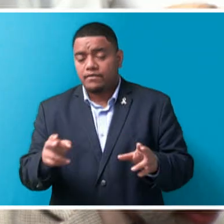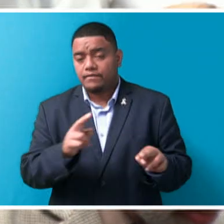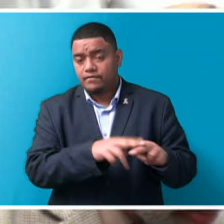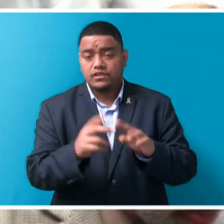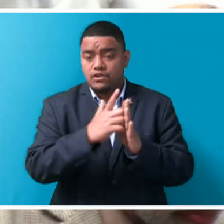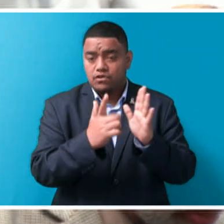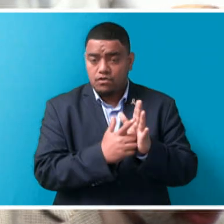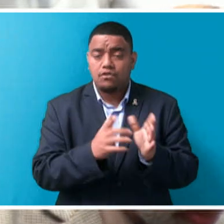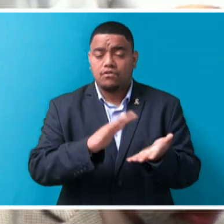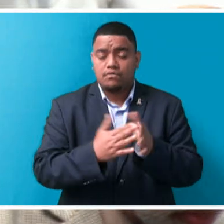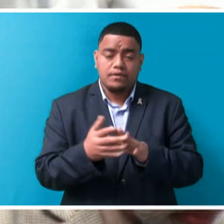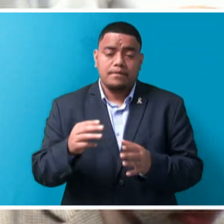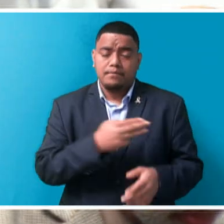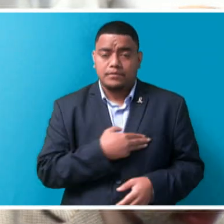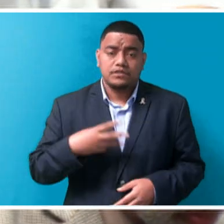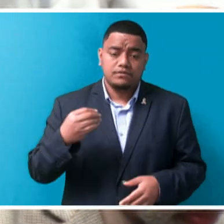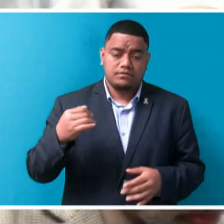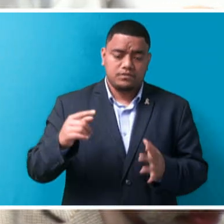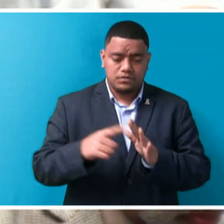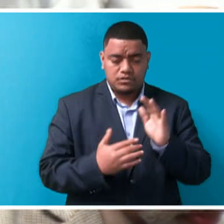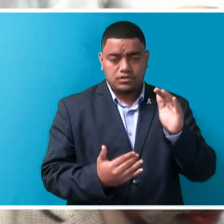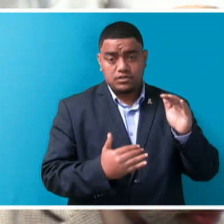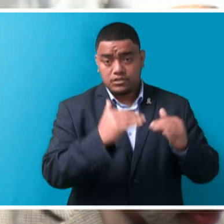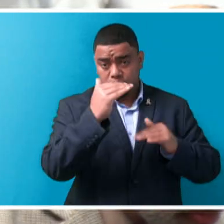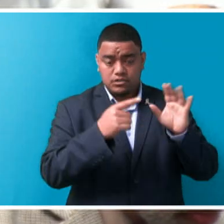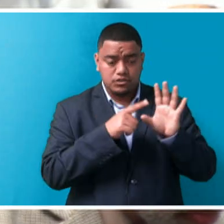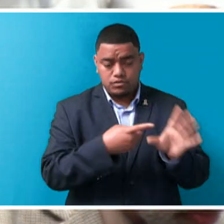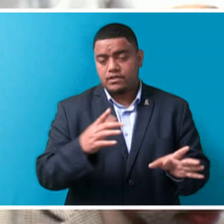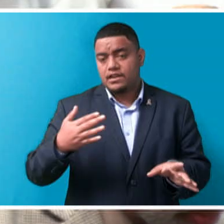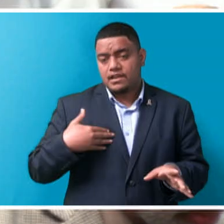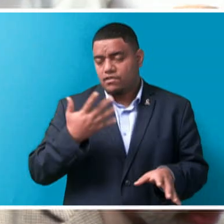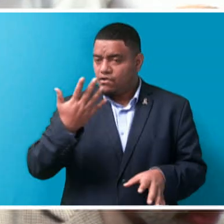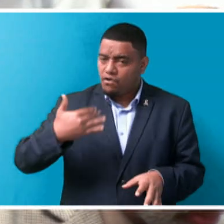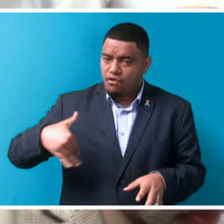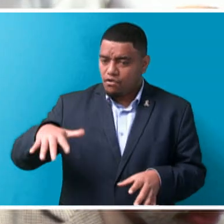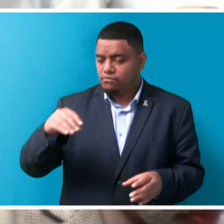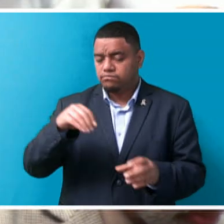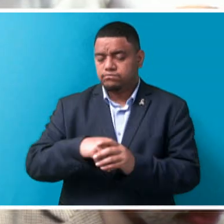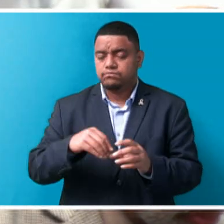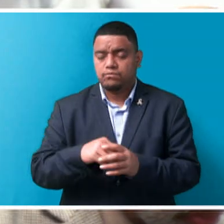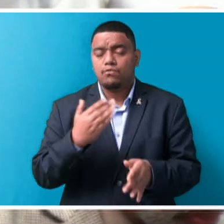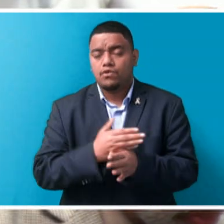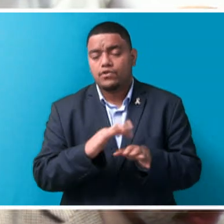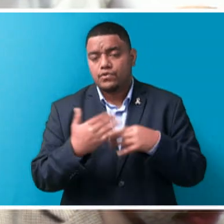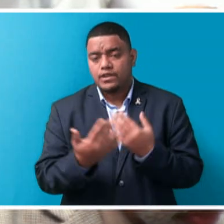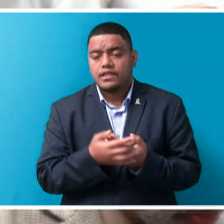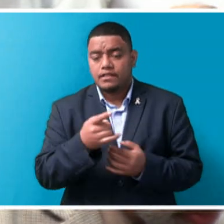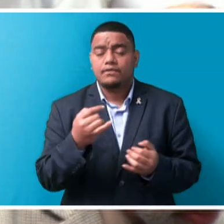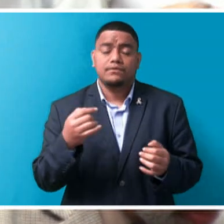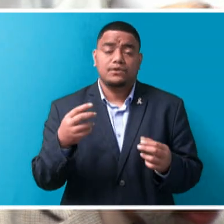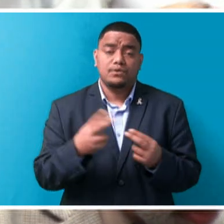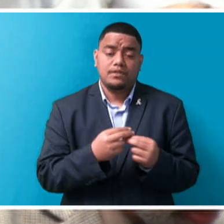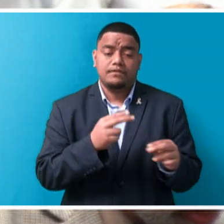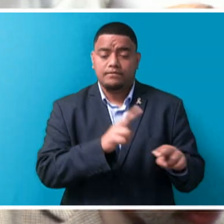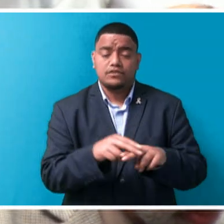the Ministries of Justice, Education, Youth and Health all contributed. We further engaged extensively with the Fiji